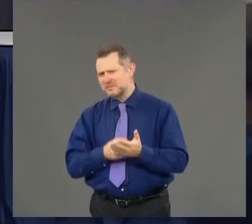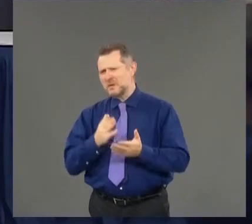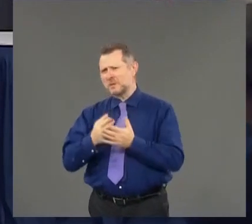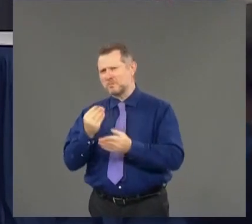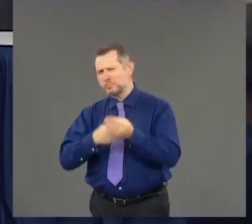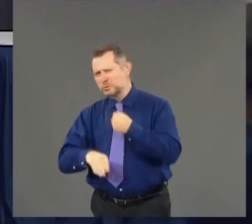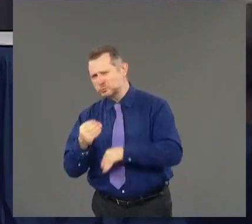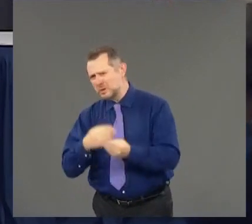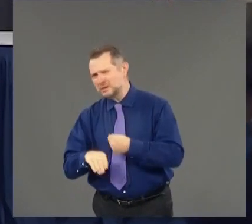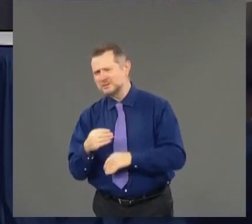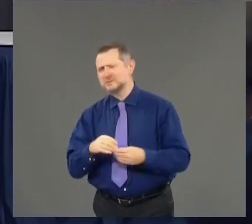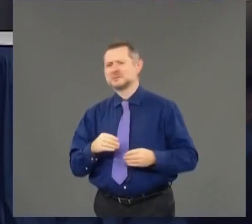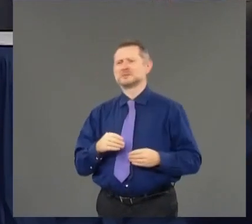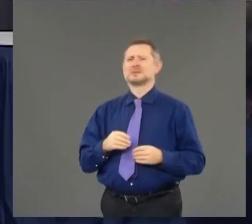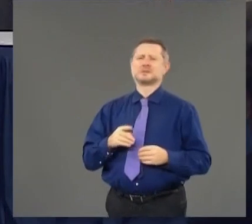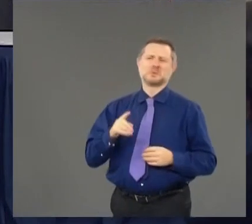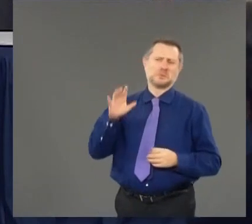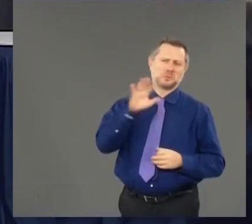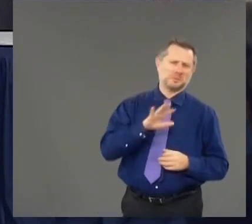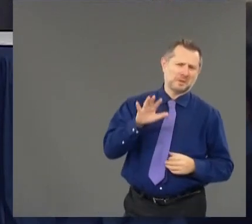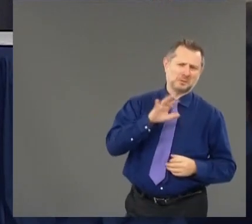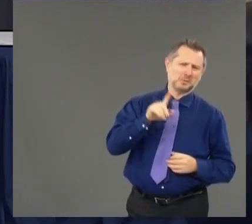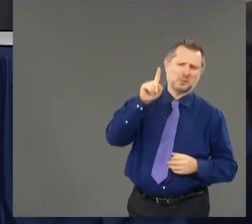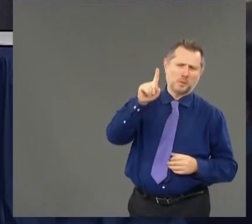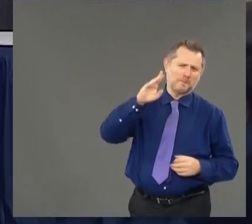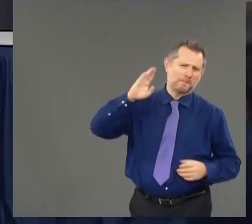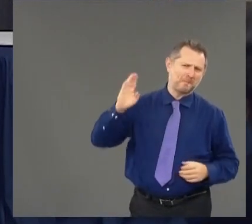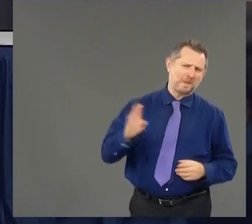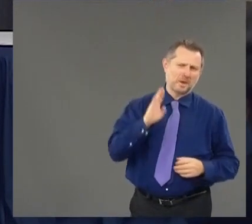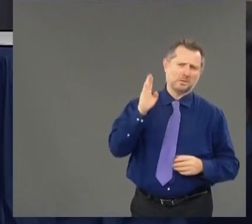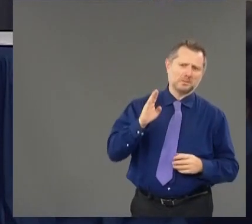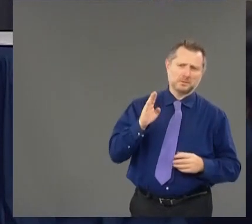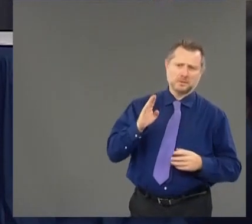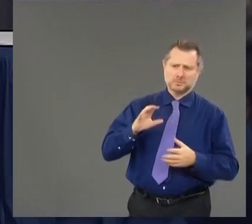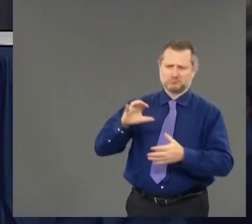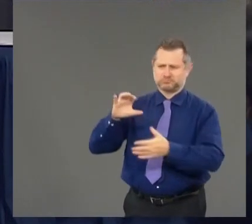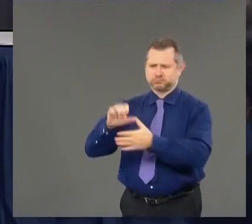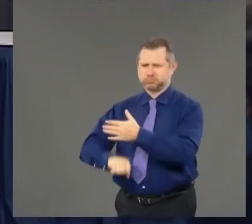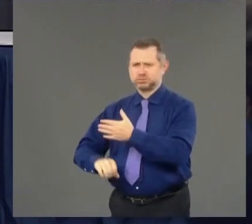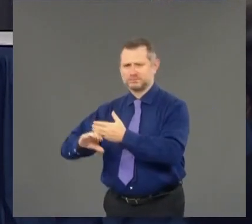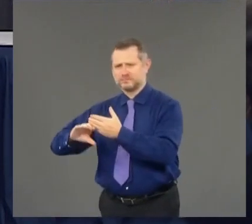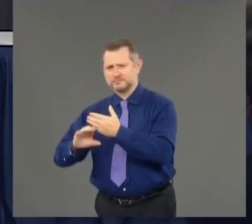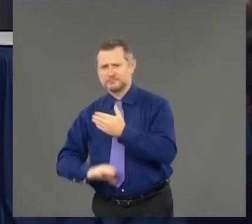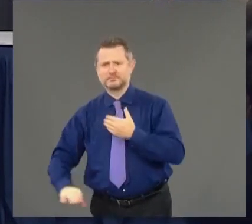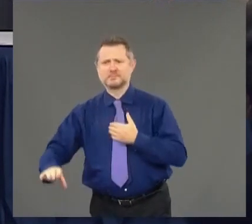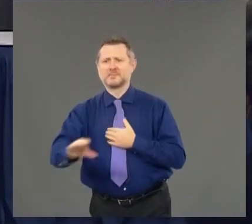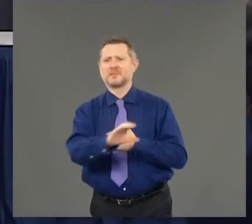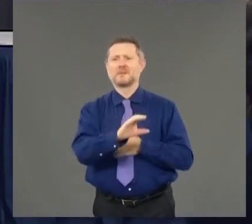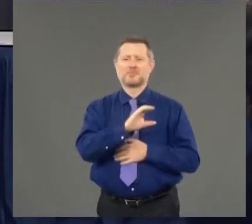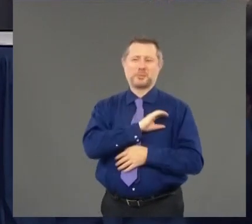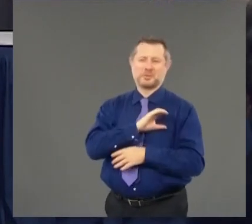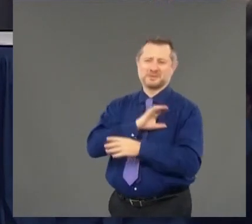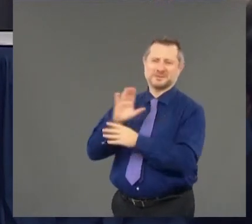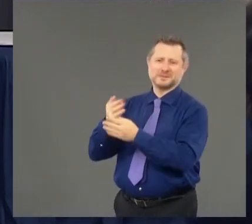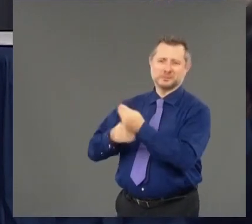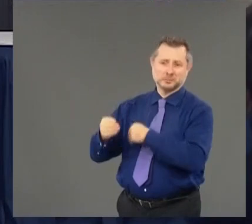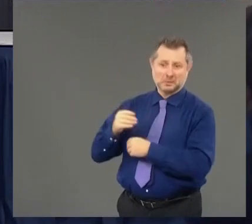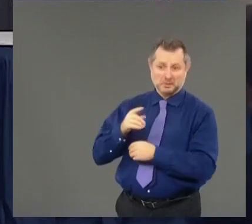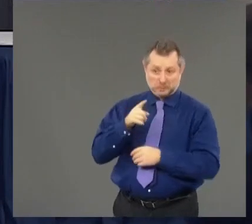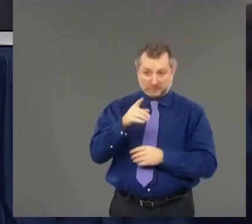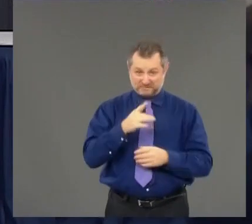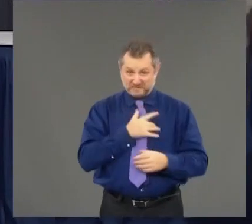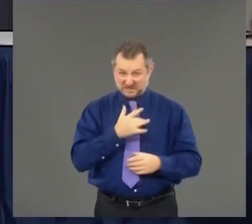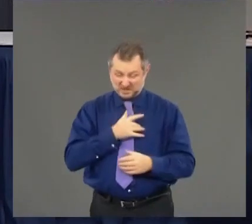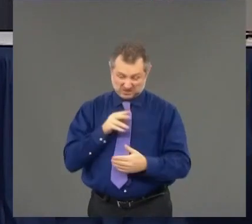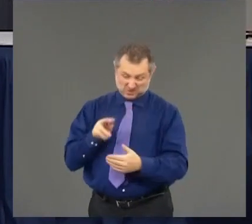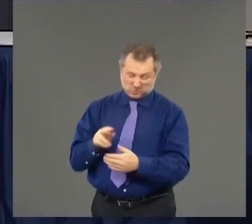shifts about $1 billion from the New York Police Department. I'm wondering what your thoughts are on that. Do you think they went too far? Do you think they hit it just